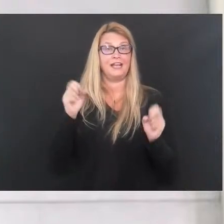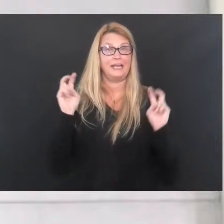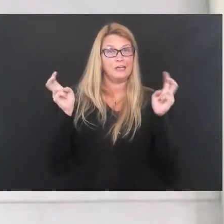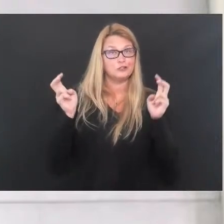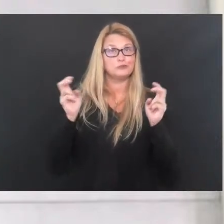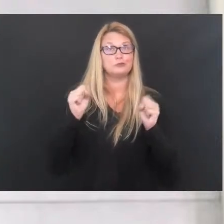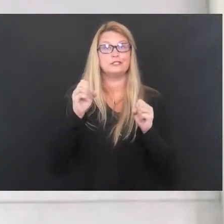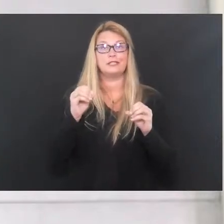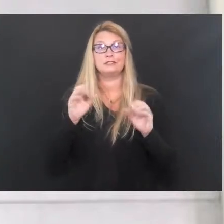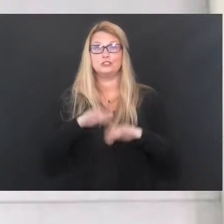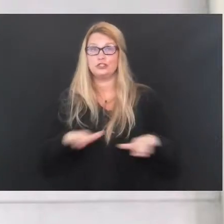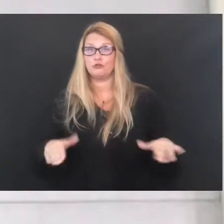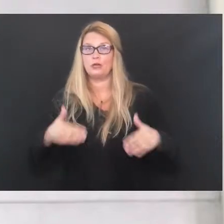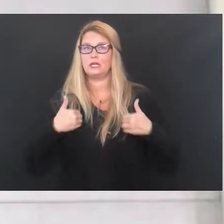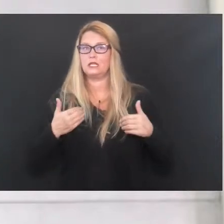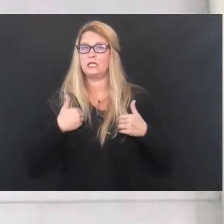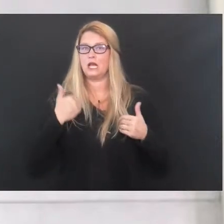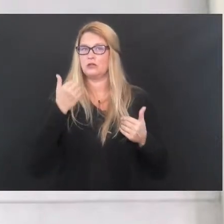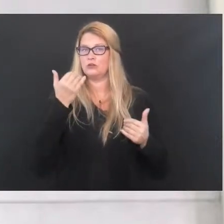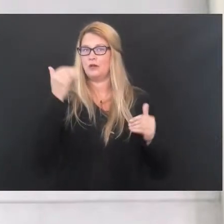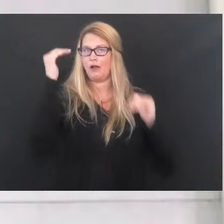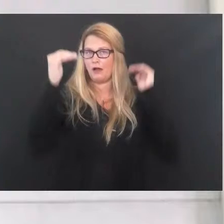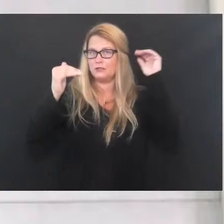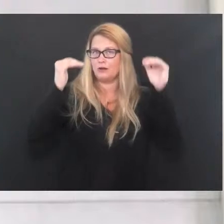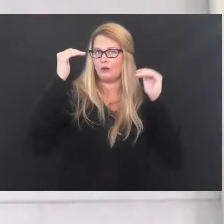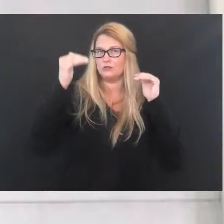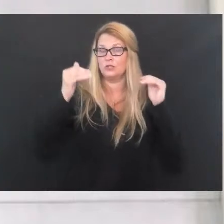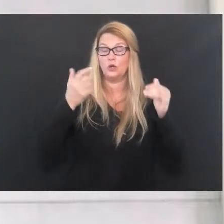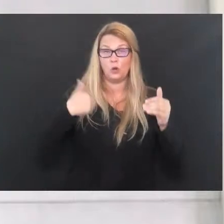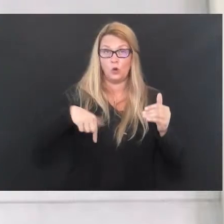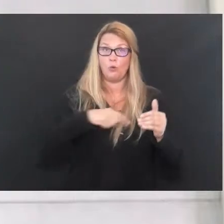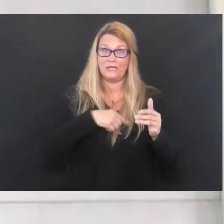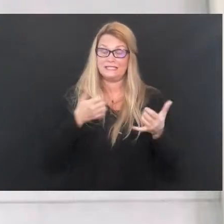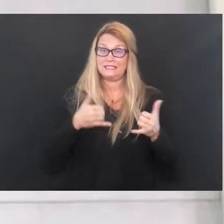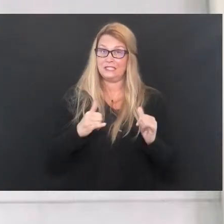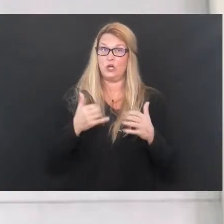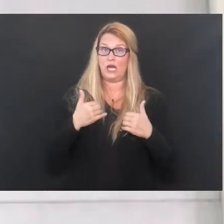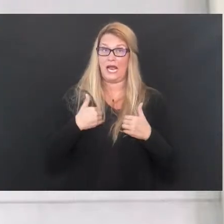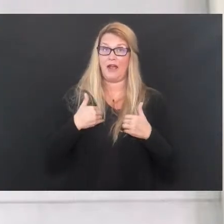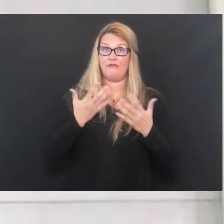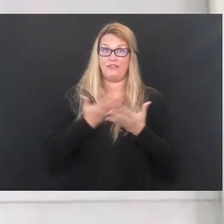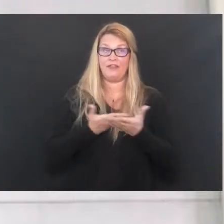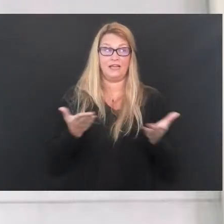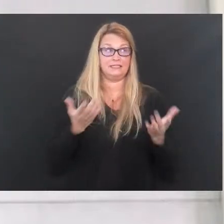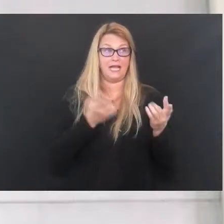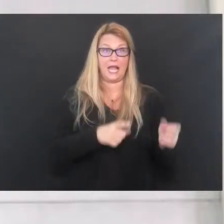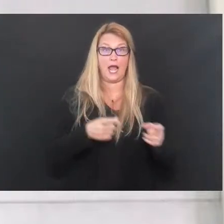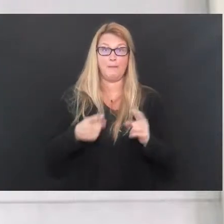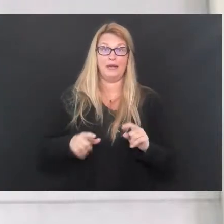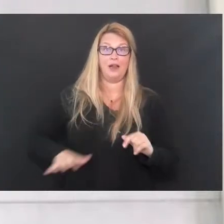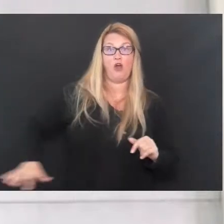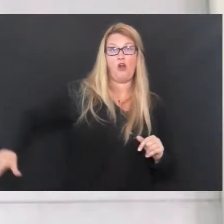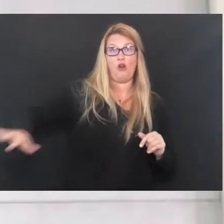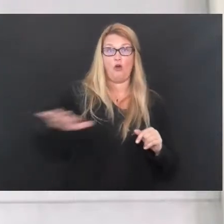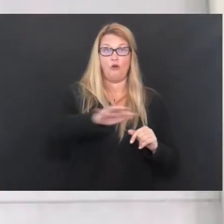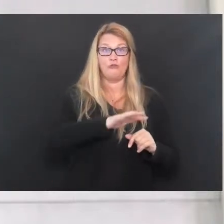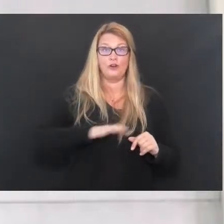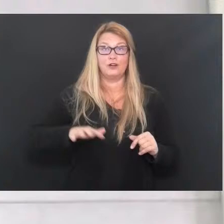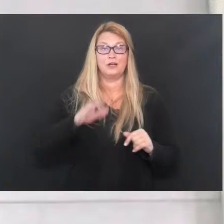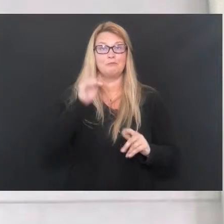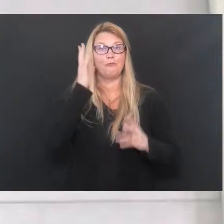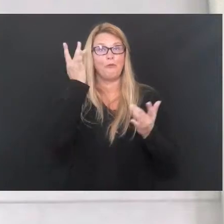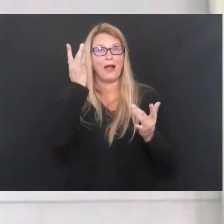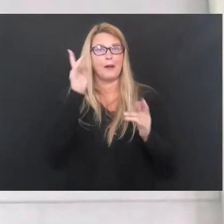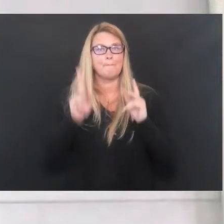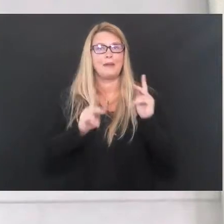young adults. But that just brings to light that our mental health issues are rampant throughout the pandemic, and that is mostly due to people being isolated during